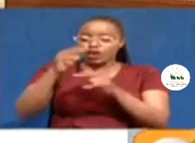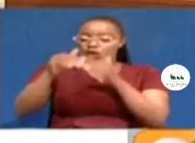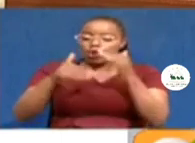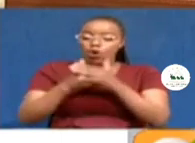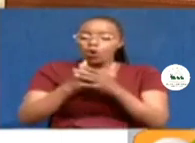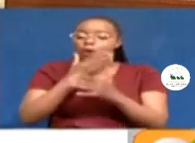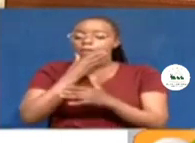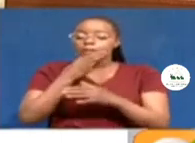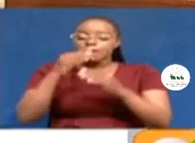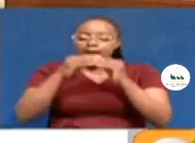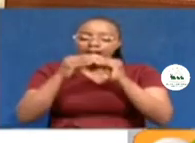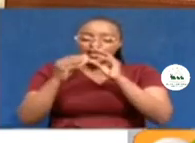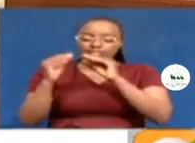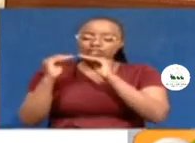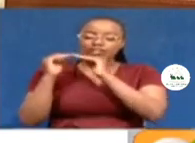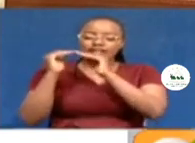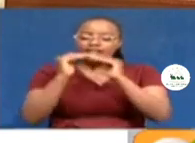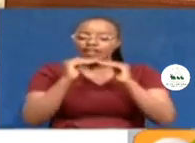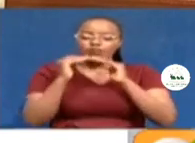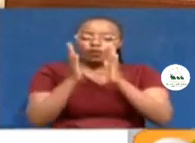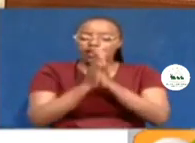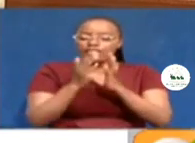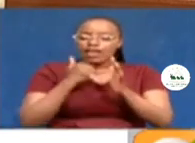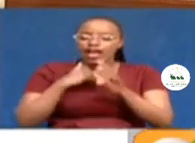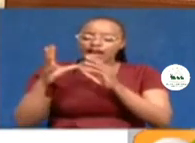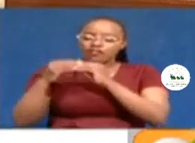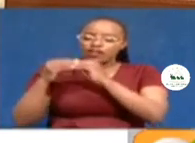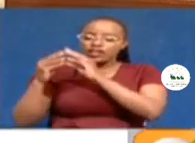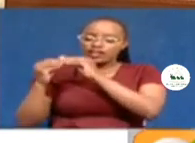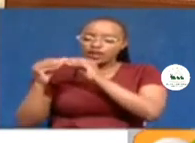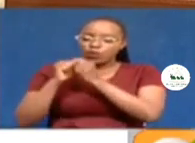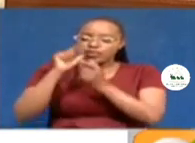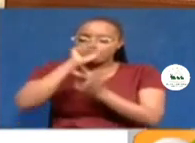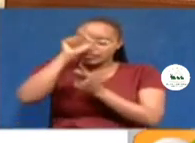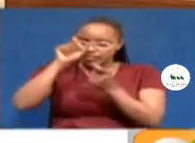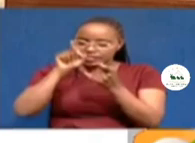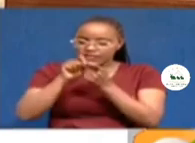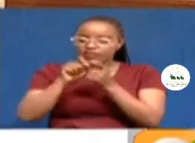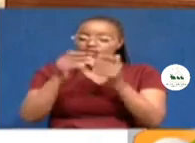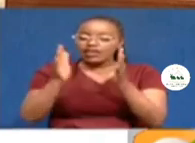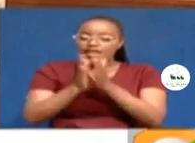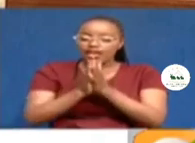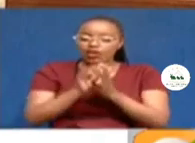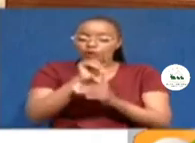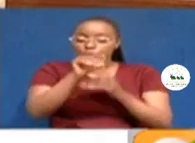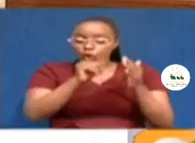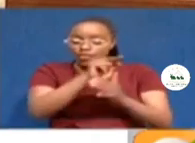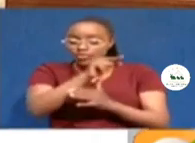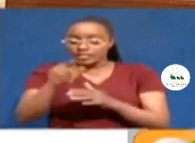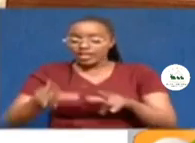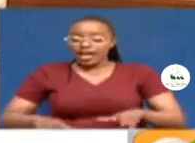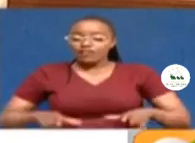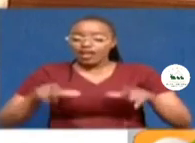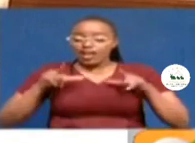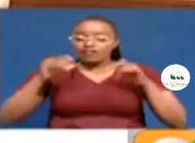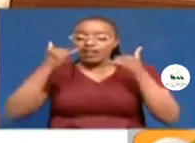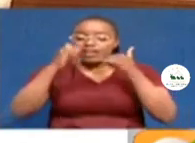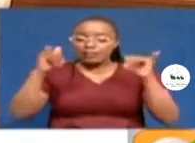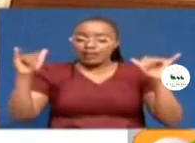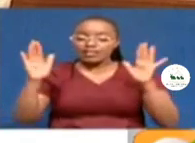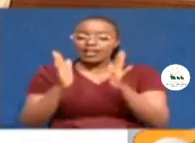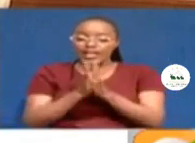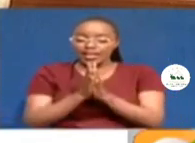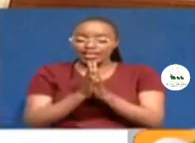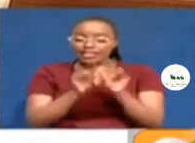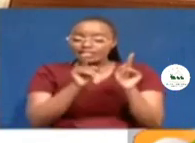are created equal, that they are endowed by their creator with certain unalienable rights, that among these are life, liberty, and